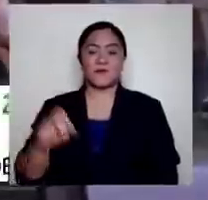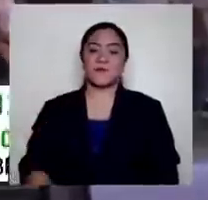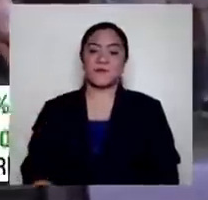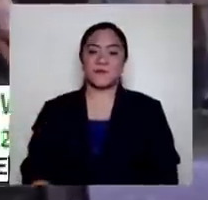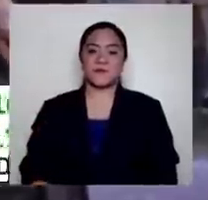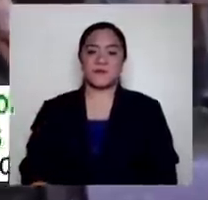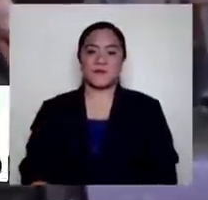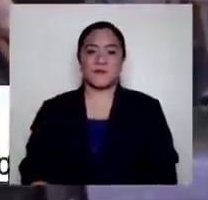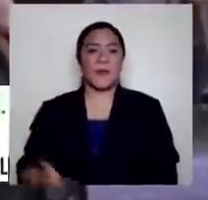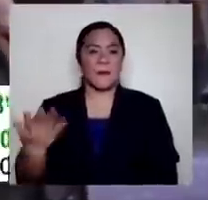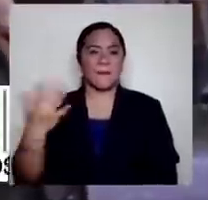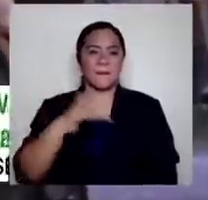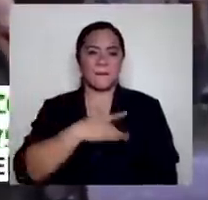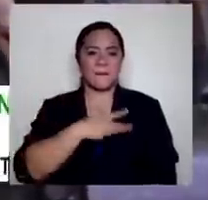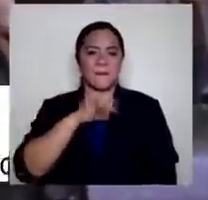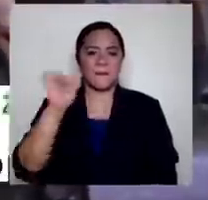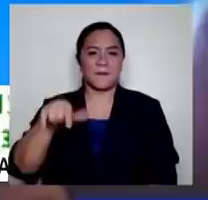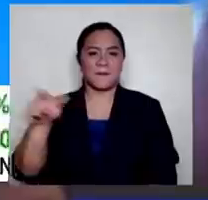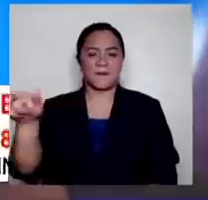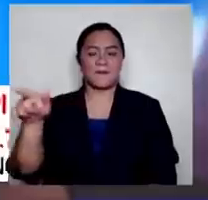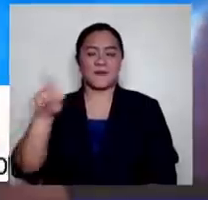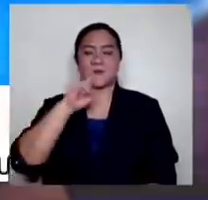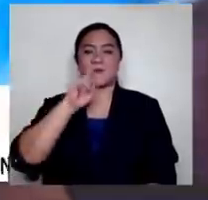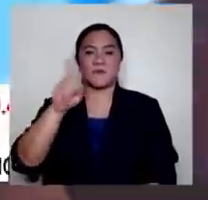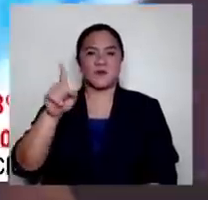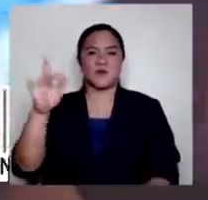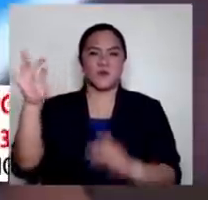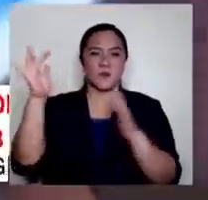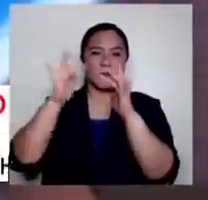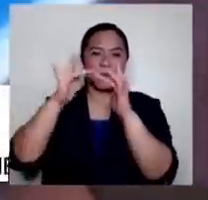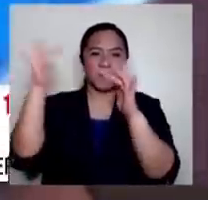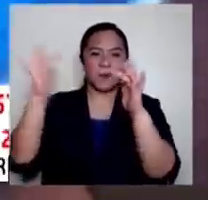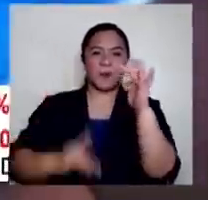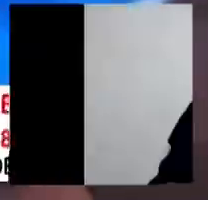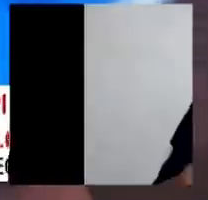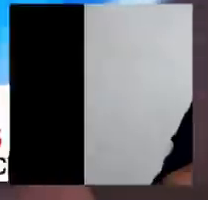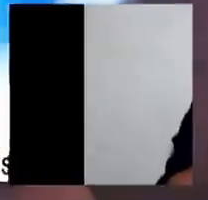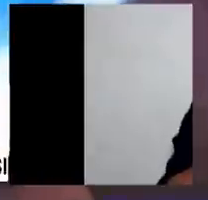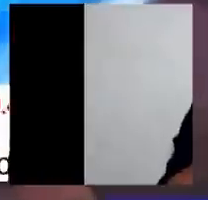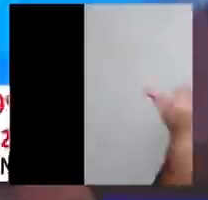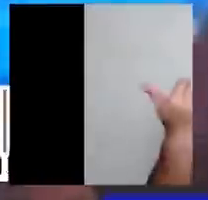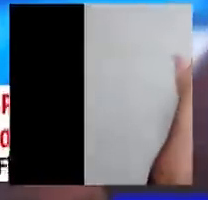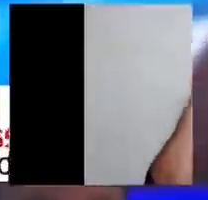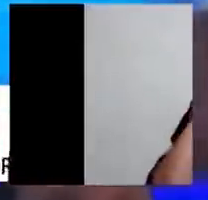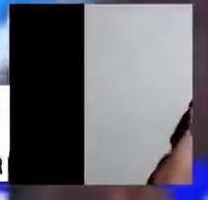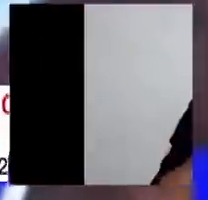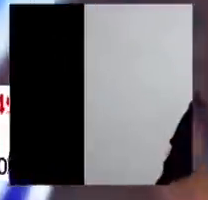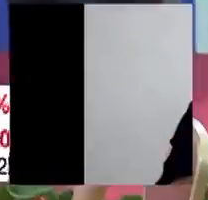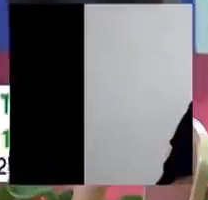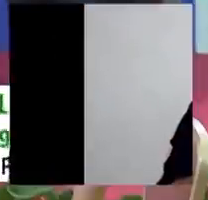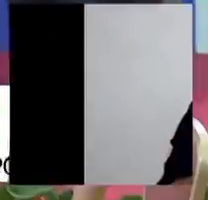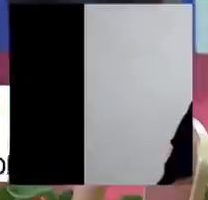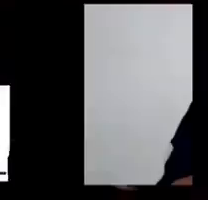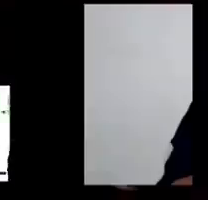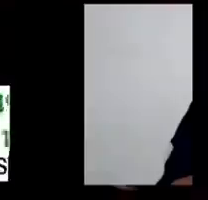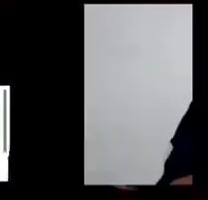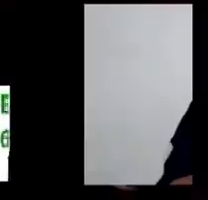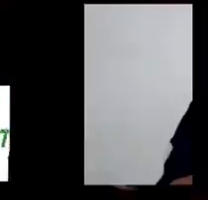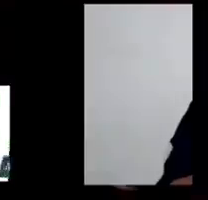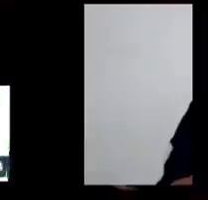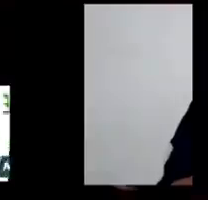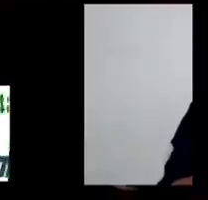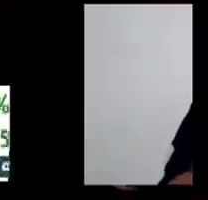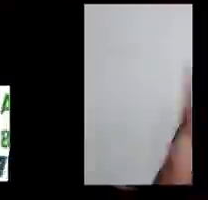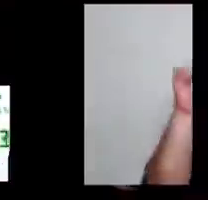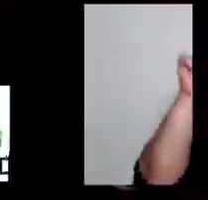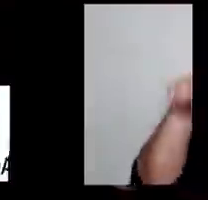Okay, seems like we've lost him again. We're going to try and get him back on the line.